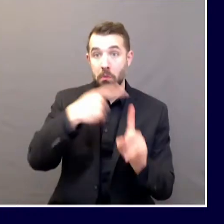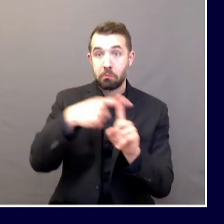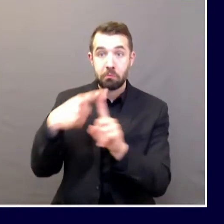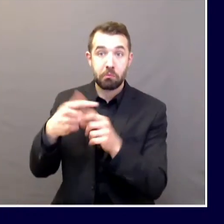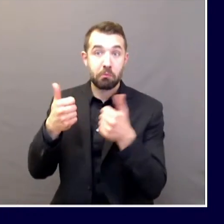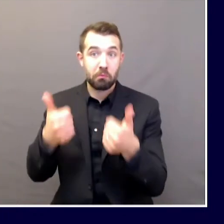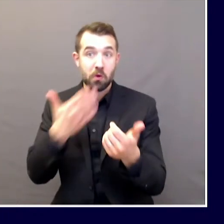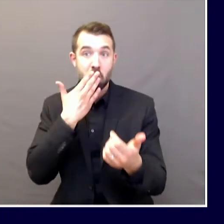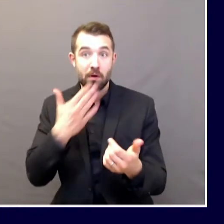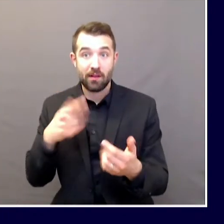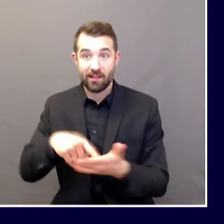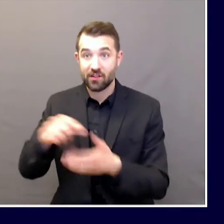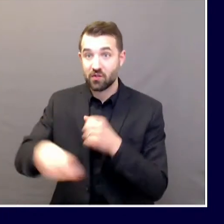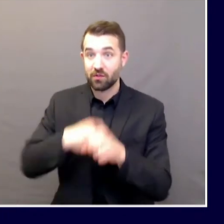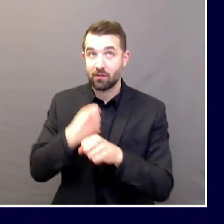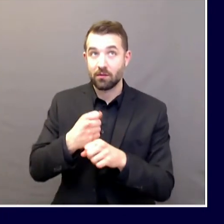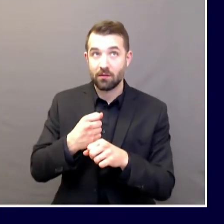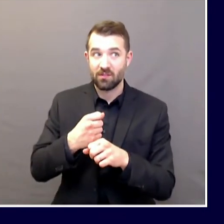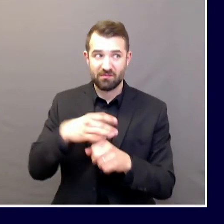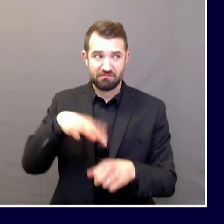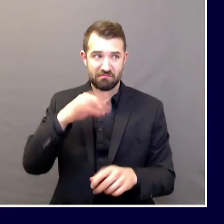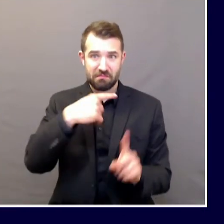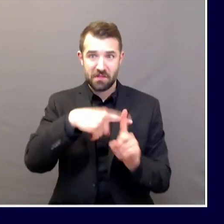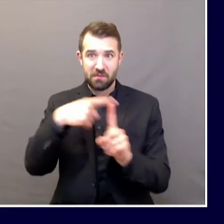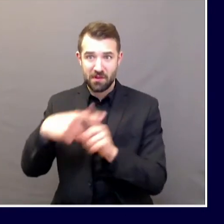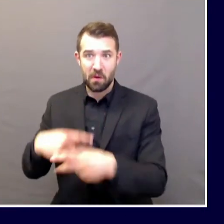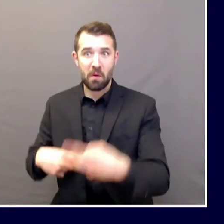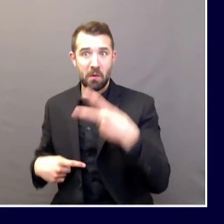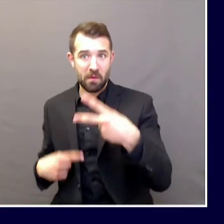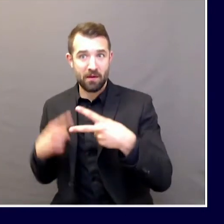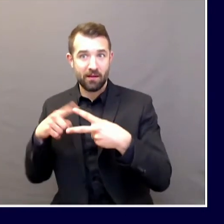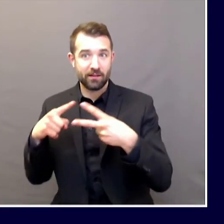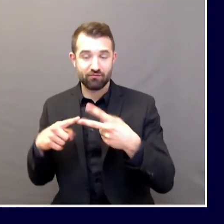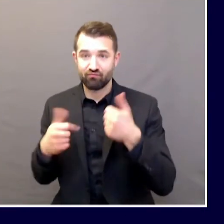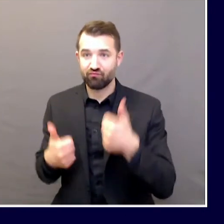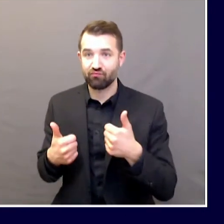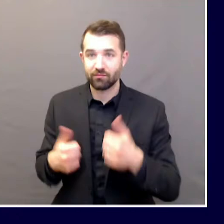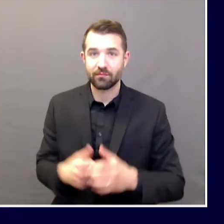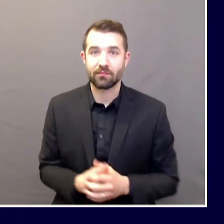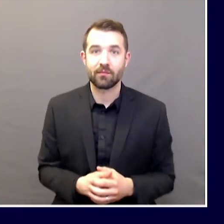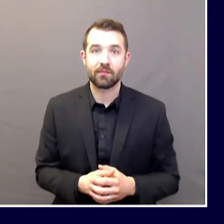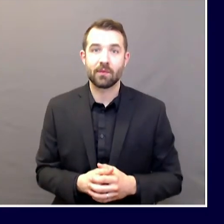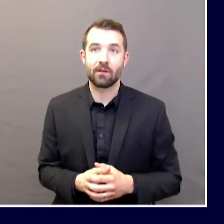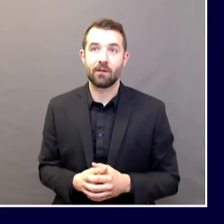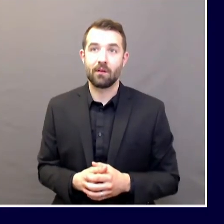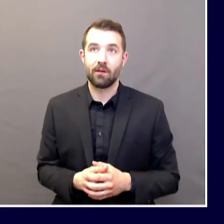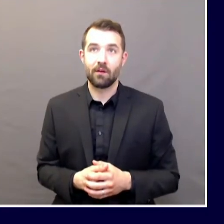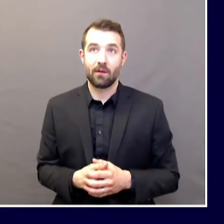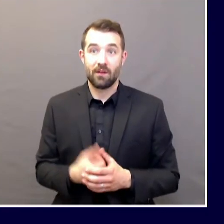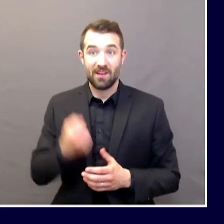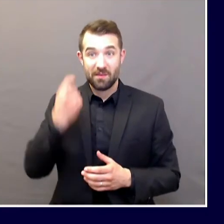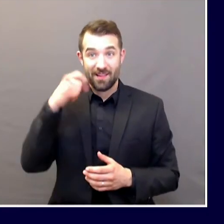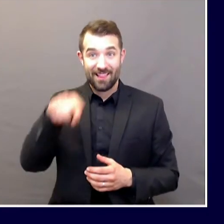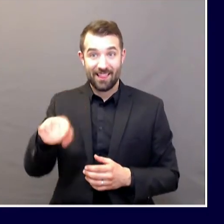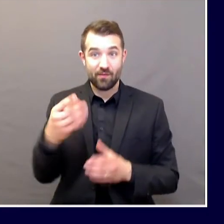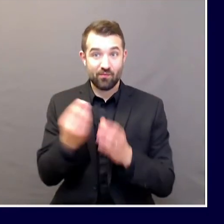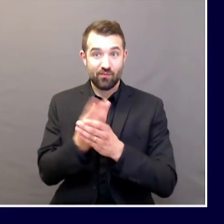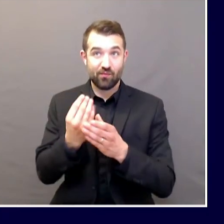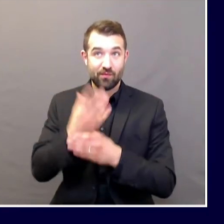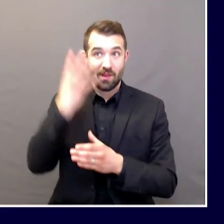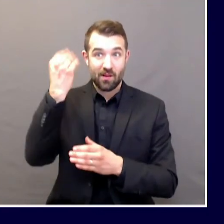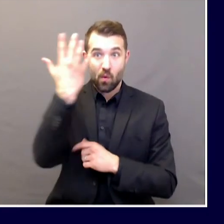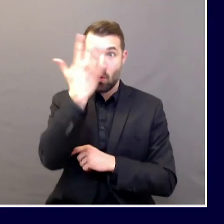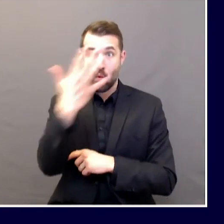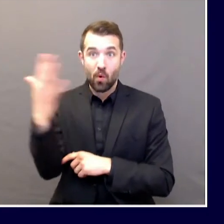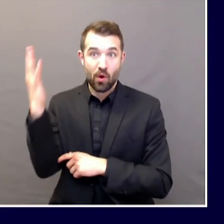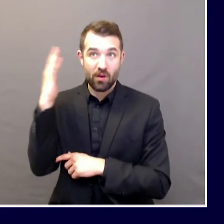So we should, when we do get out there this spring, we should keep pulling our socks up. That's like more or less the bottom line here. I went out with